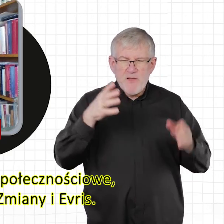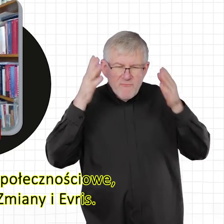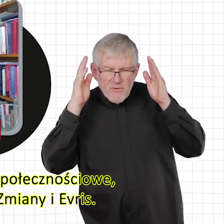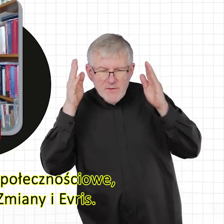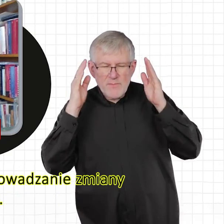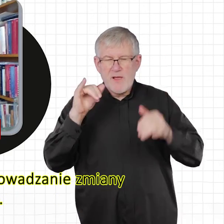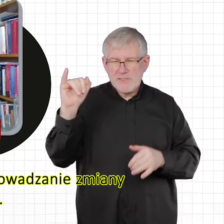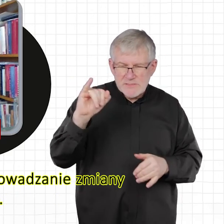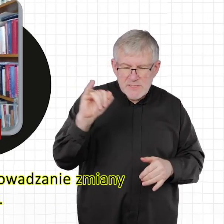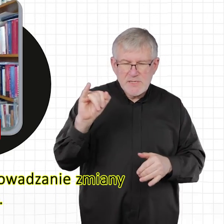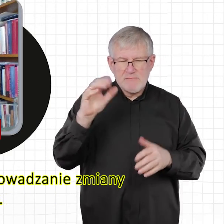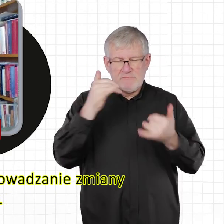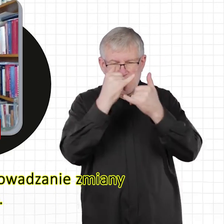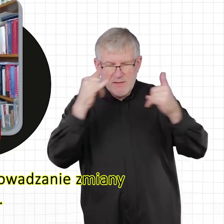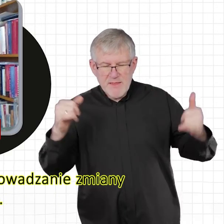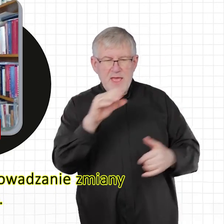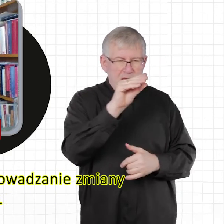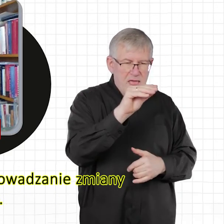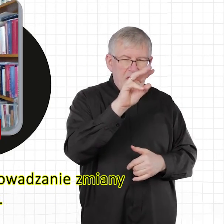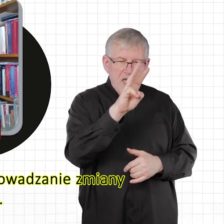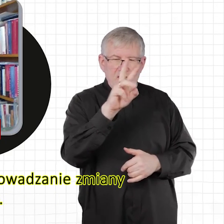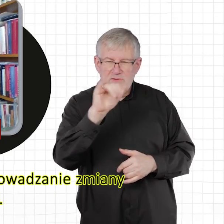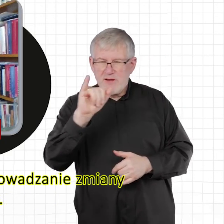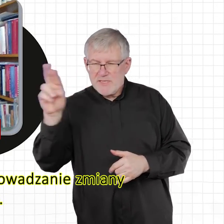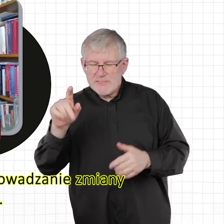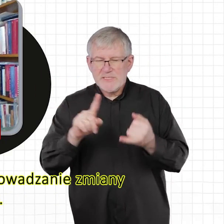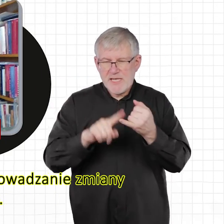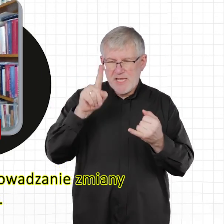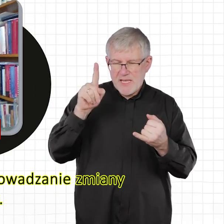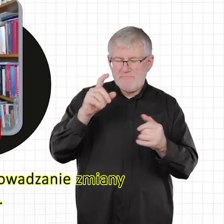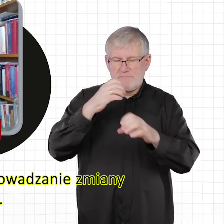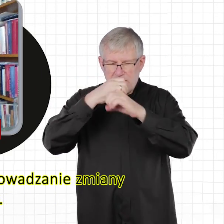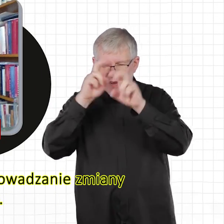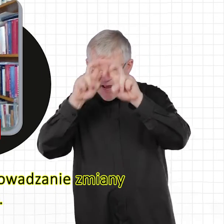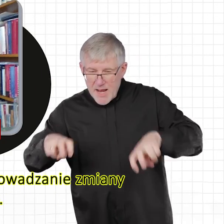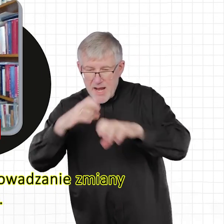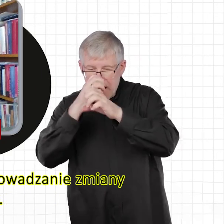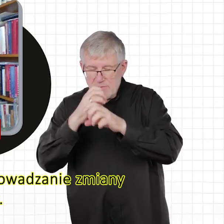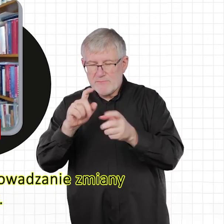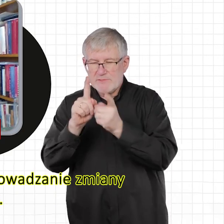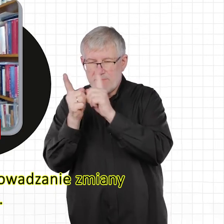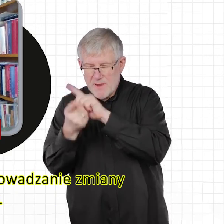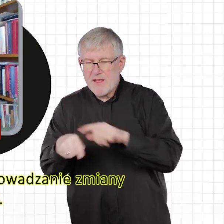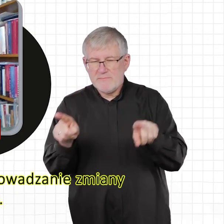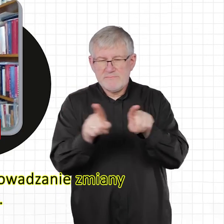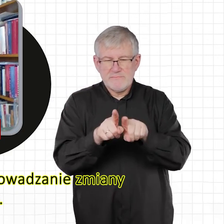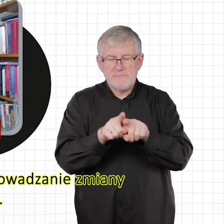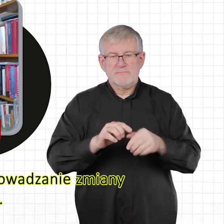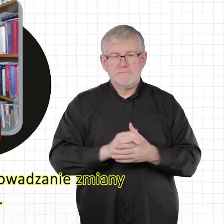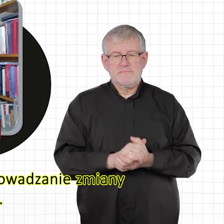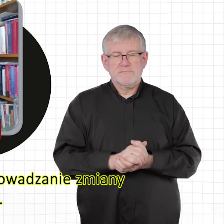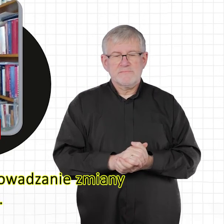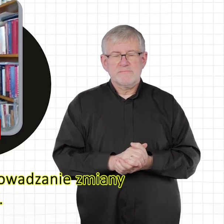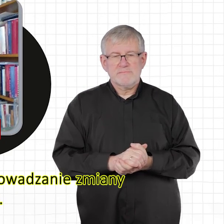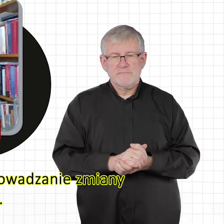our project and be in touch with us. So it will help us, to achieve even more than